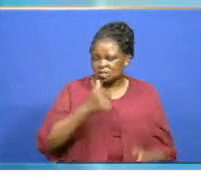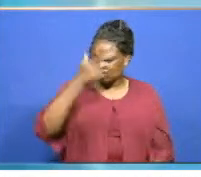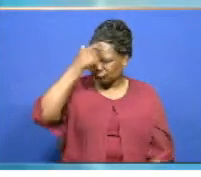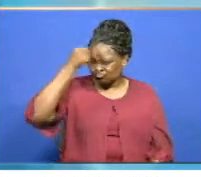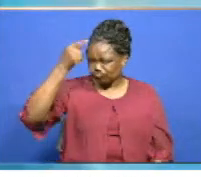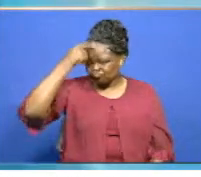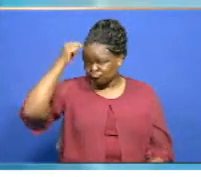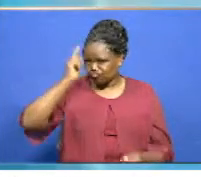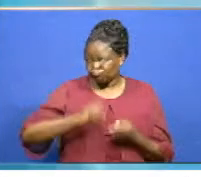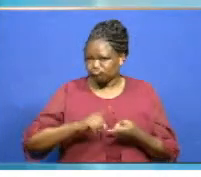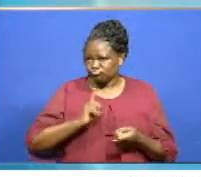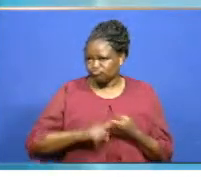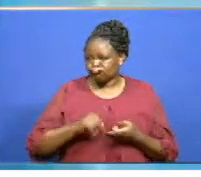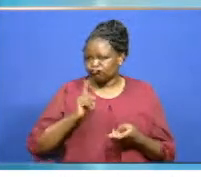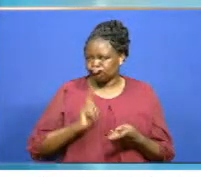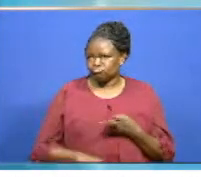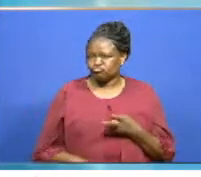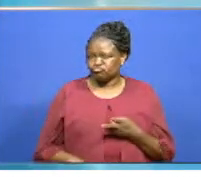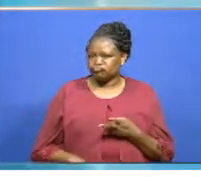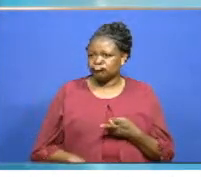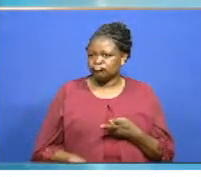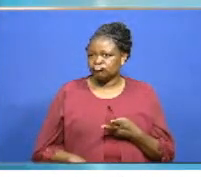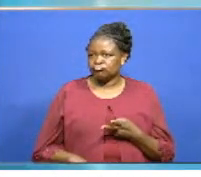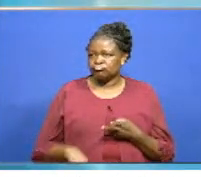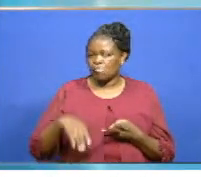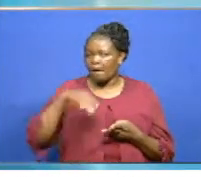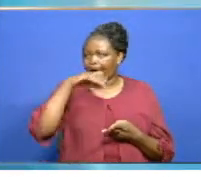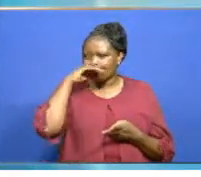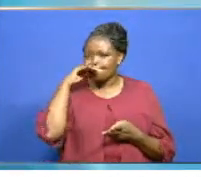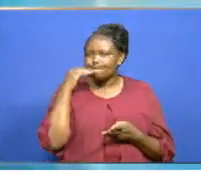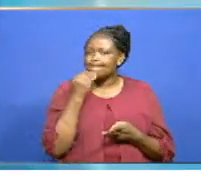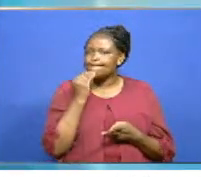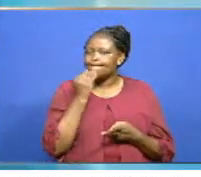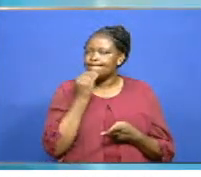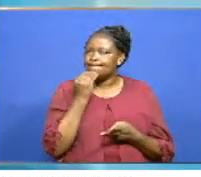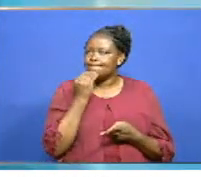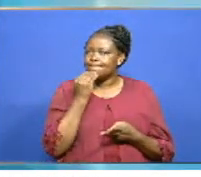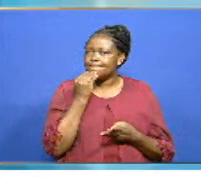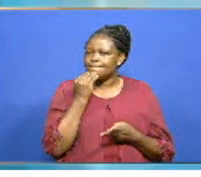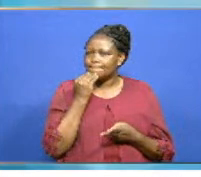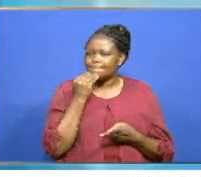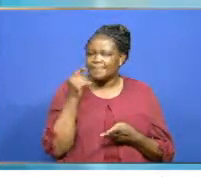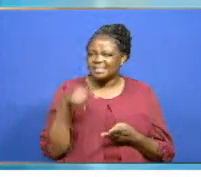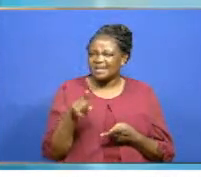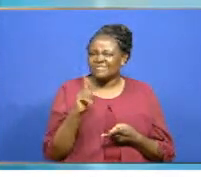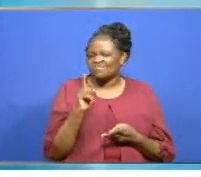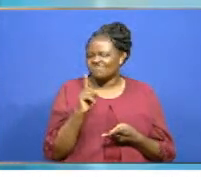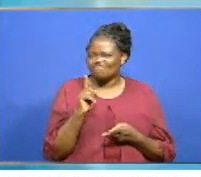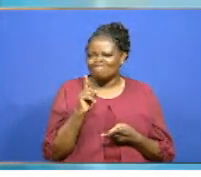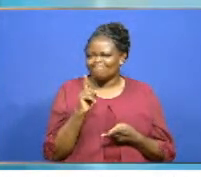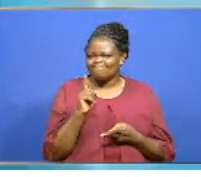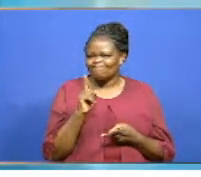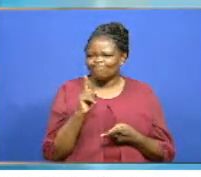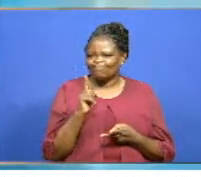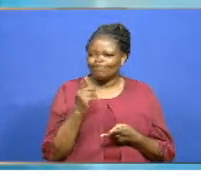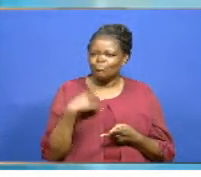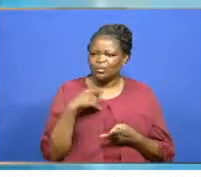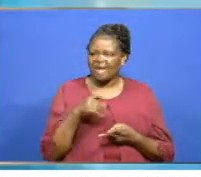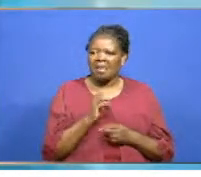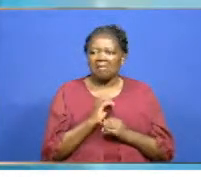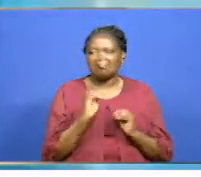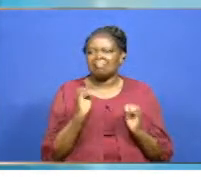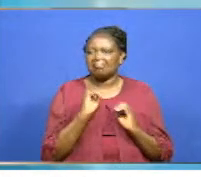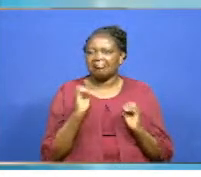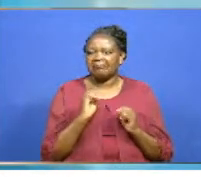Moses, you look at Wycliffe, as Musalia Mudavadi. They may not want that song to come up